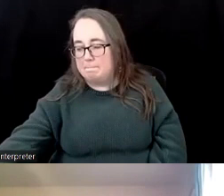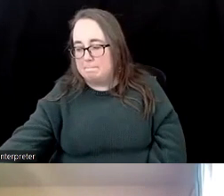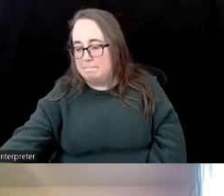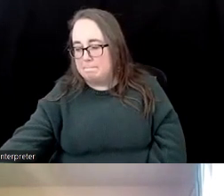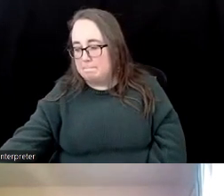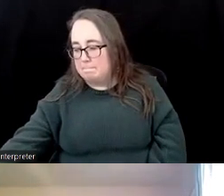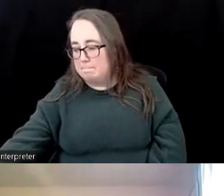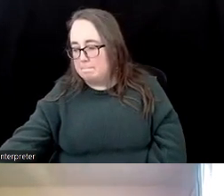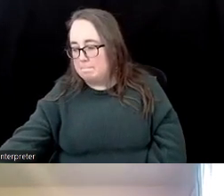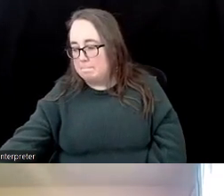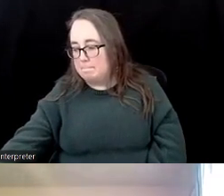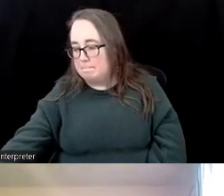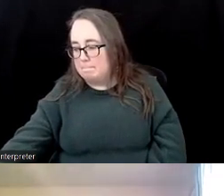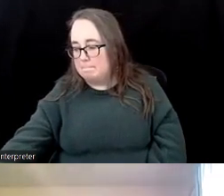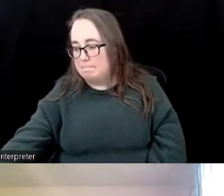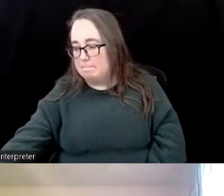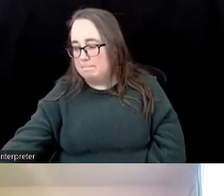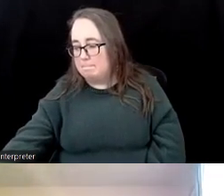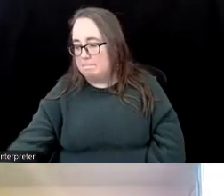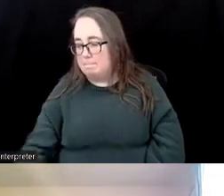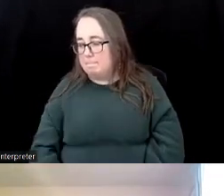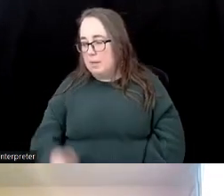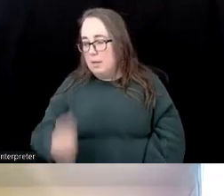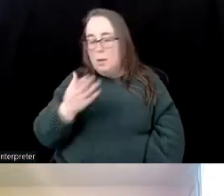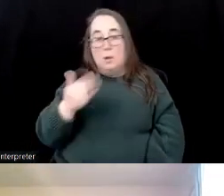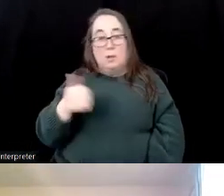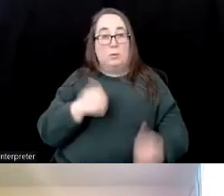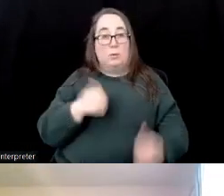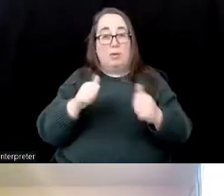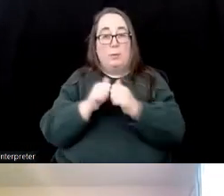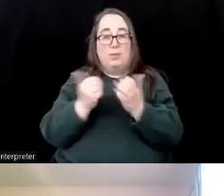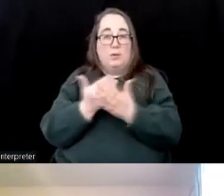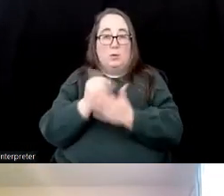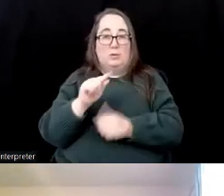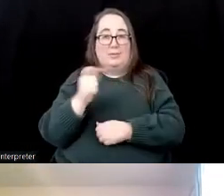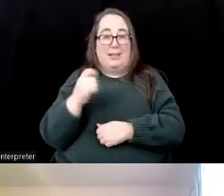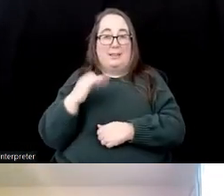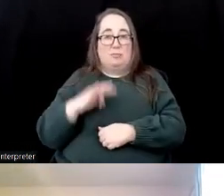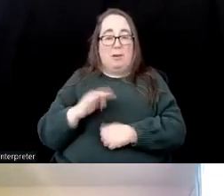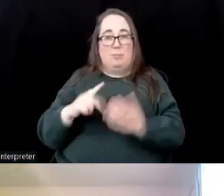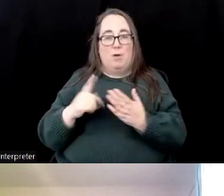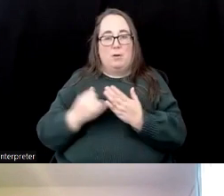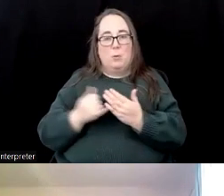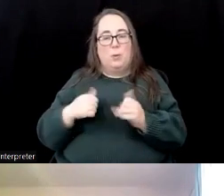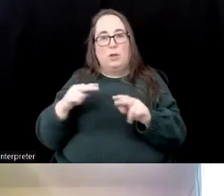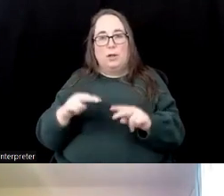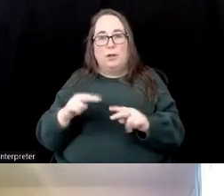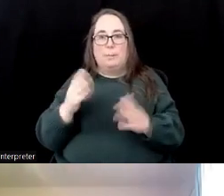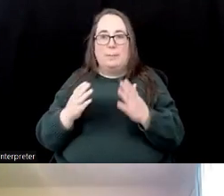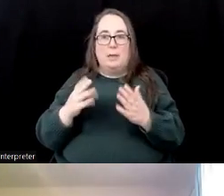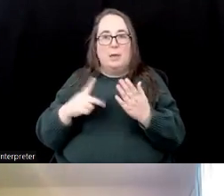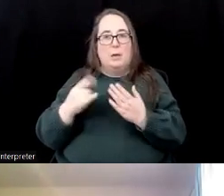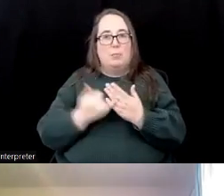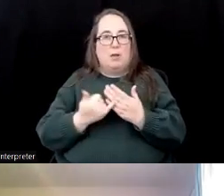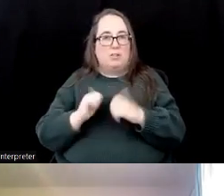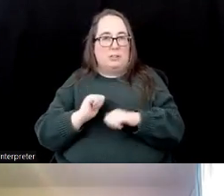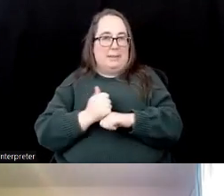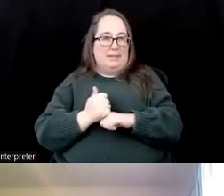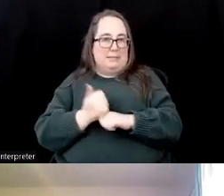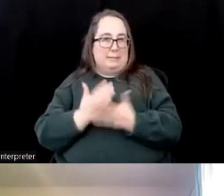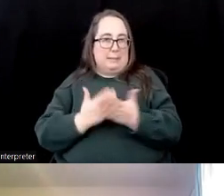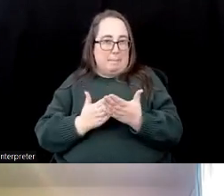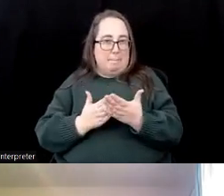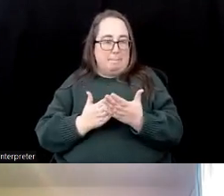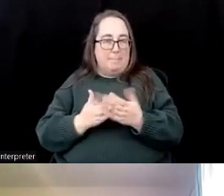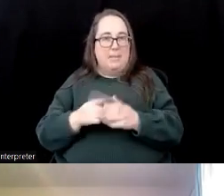Yeah, I mean, one of the things that we're trying with a new tax credit project is we're going to look at maybe project basing a few of these so